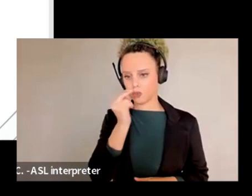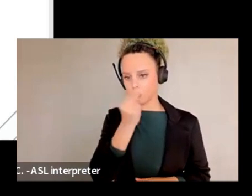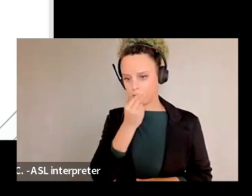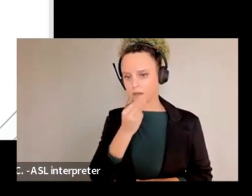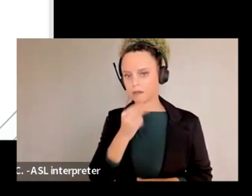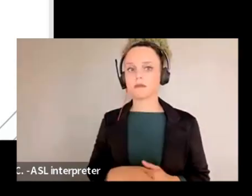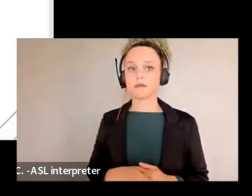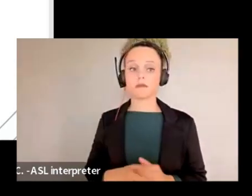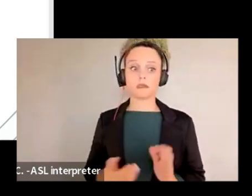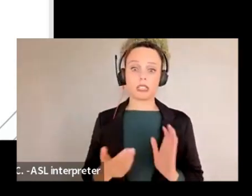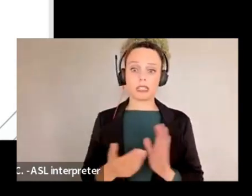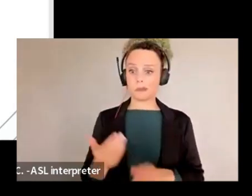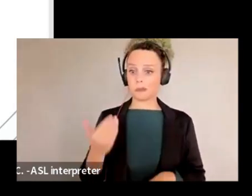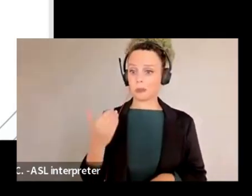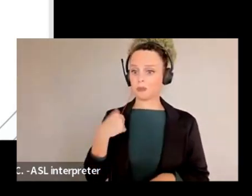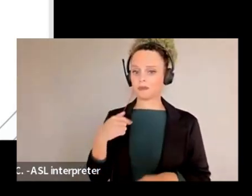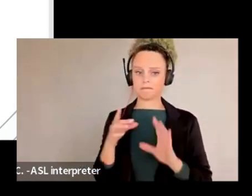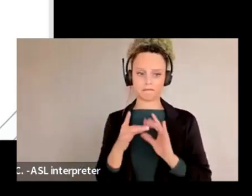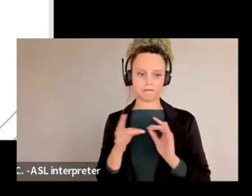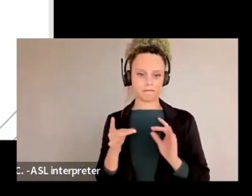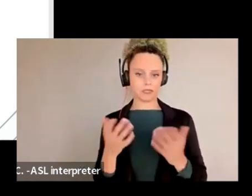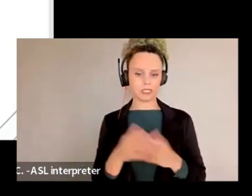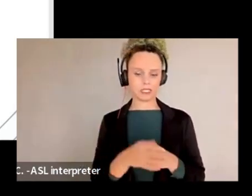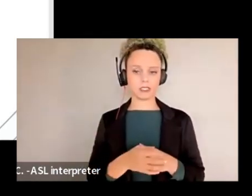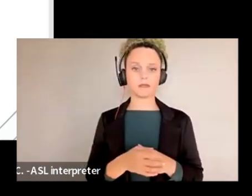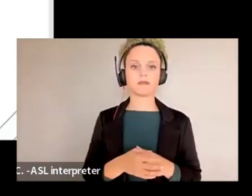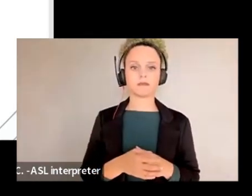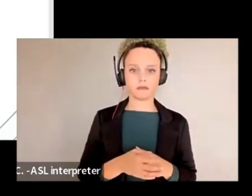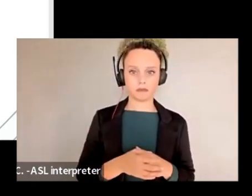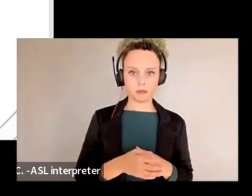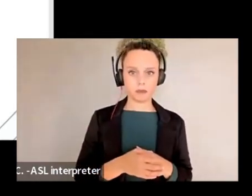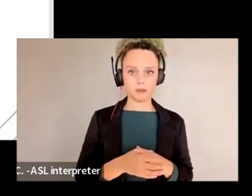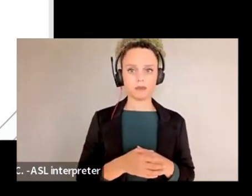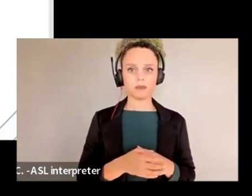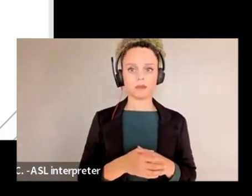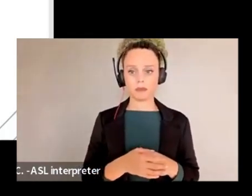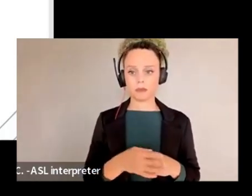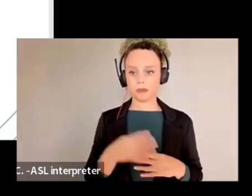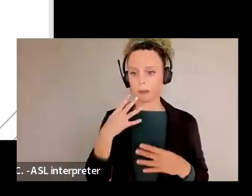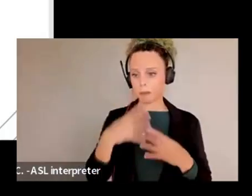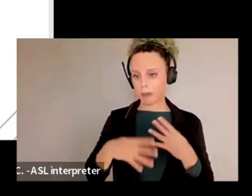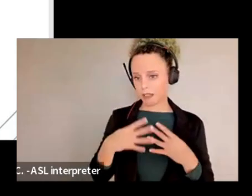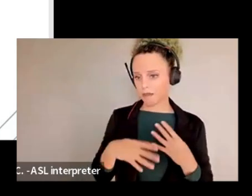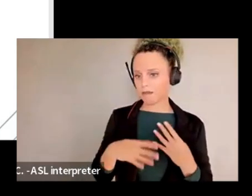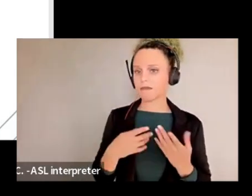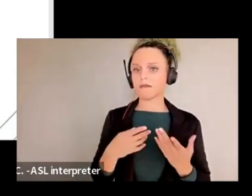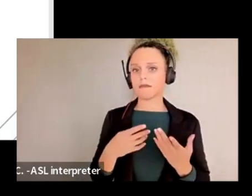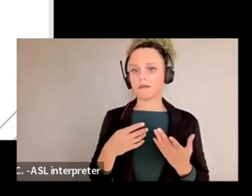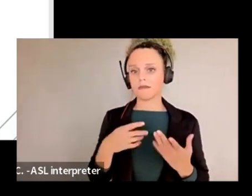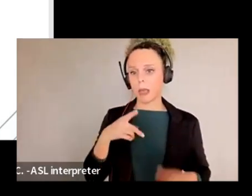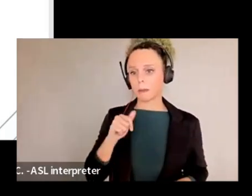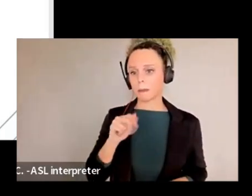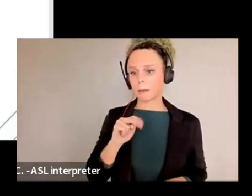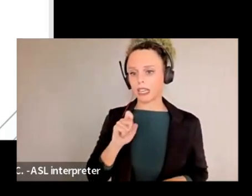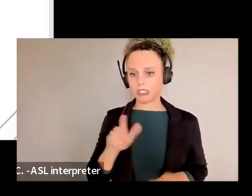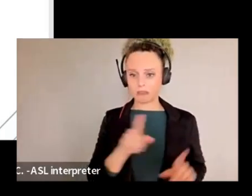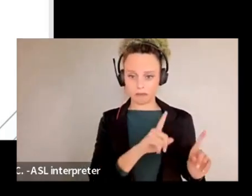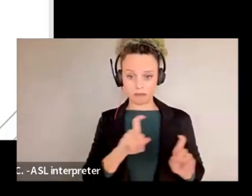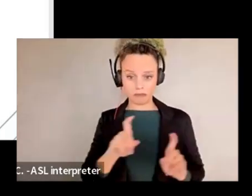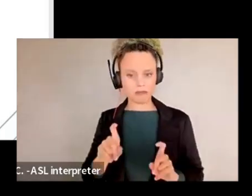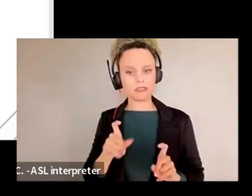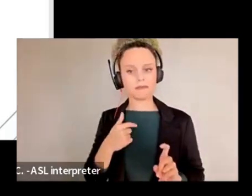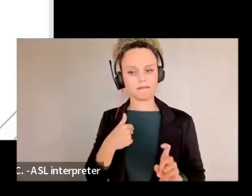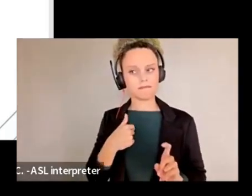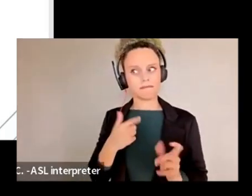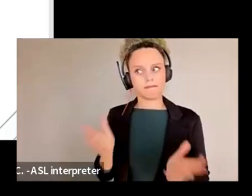And then micronutrients. So, as I mentioned earlier, having a blood